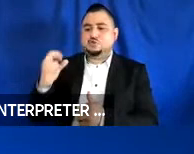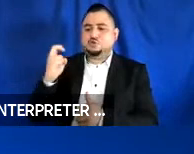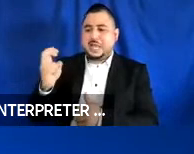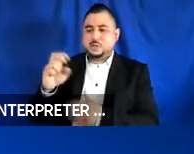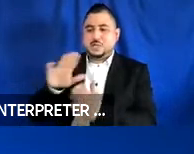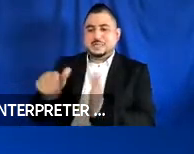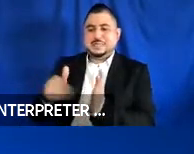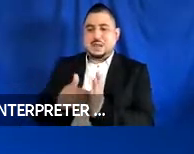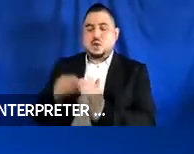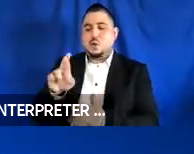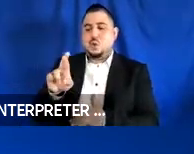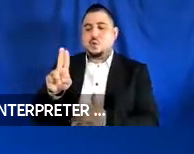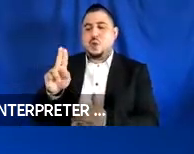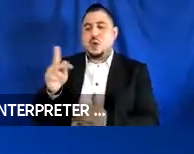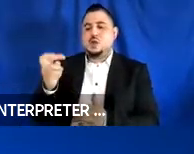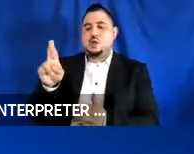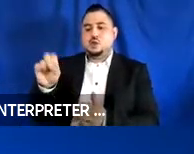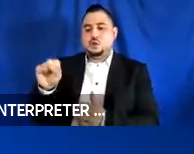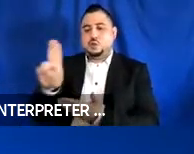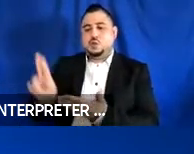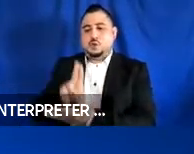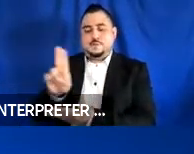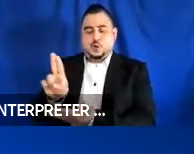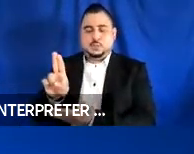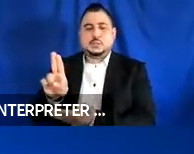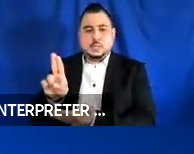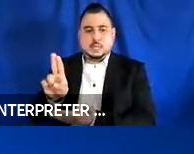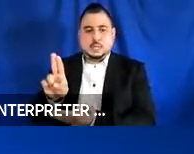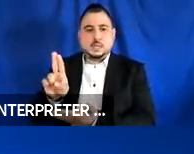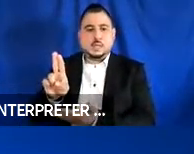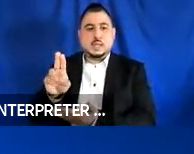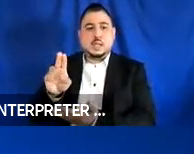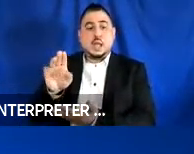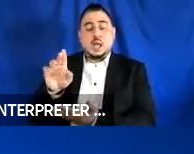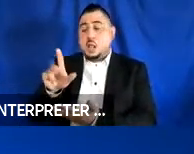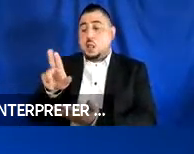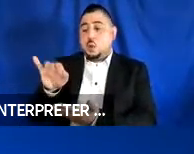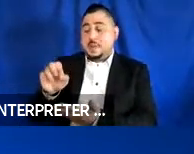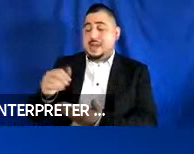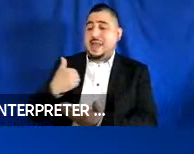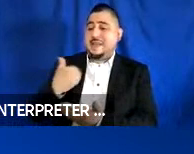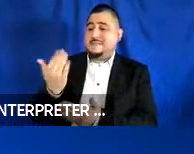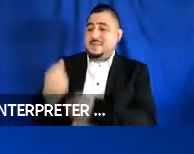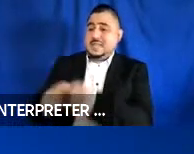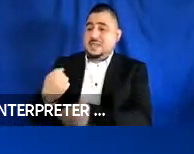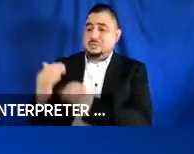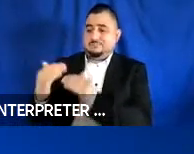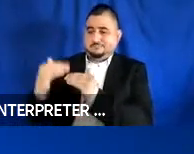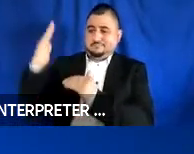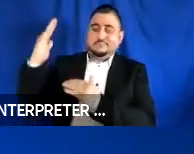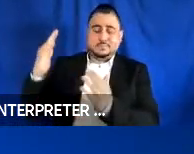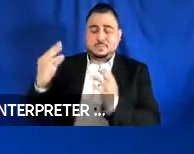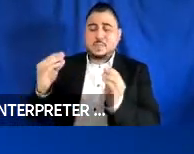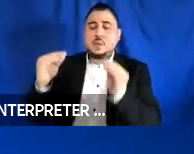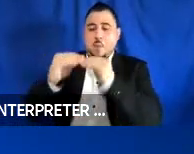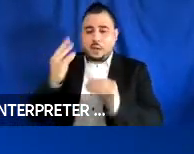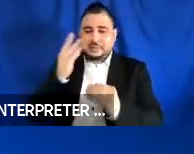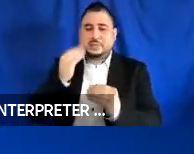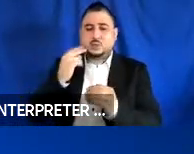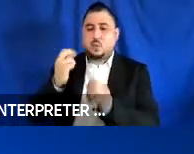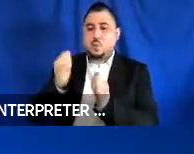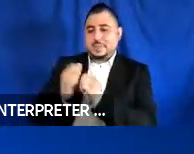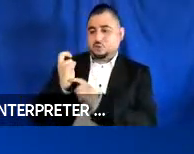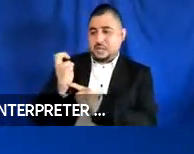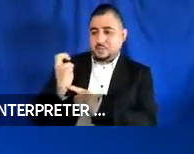Center at Rutgers University. Ms. Lubin has over 15 years of experience in